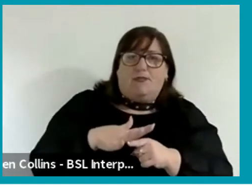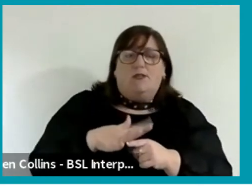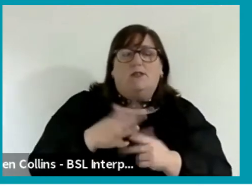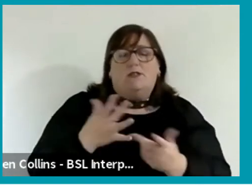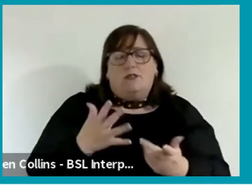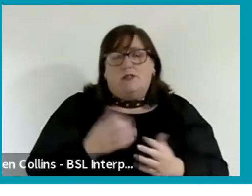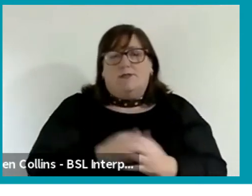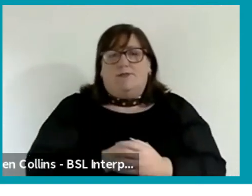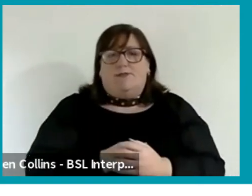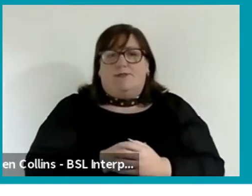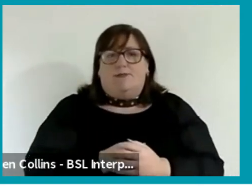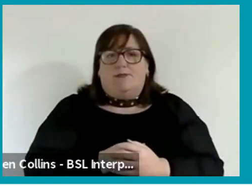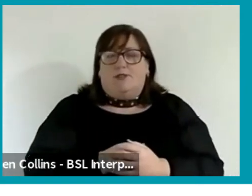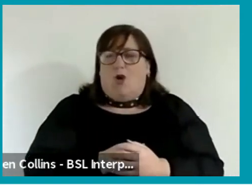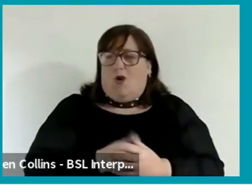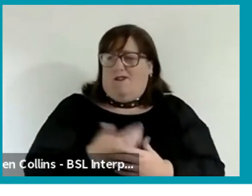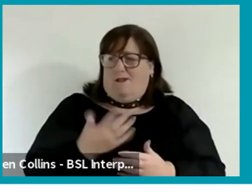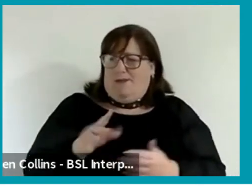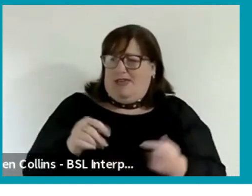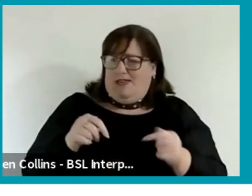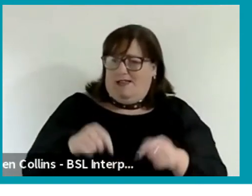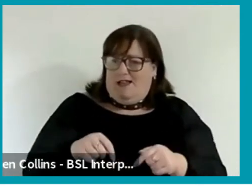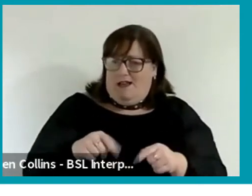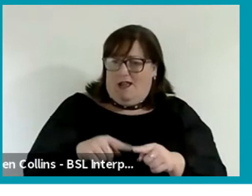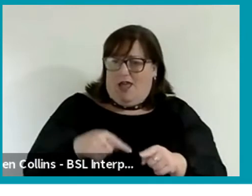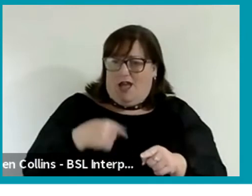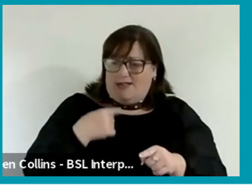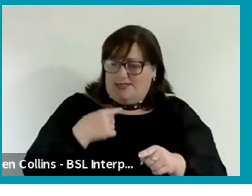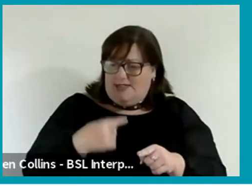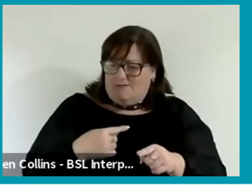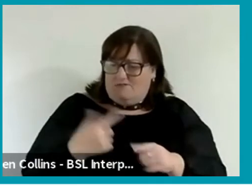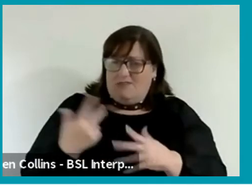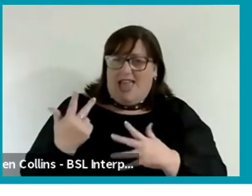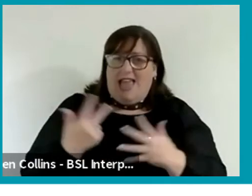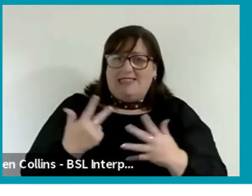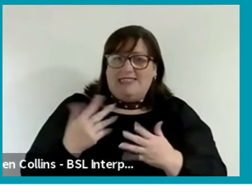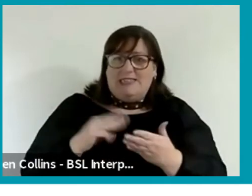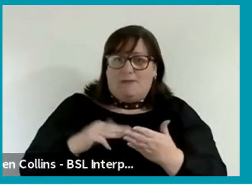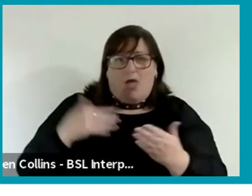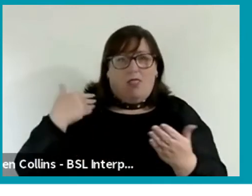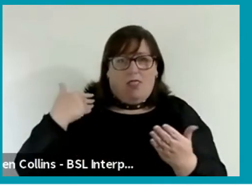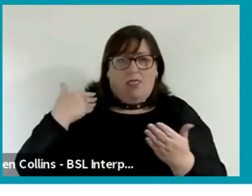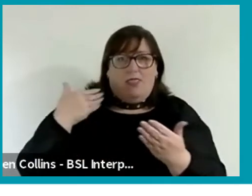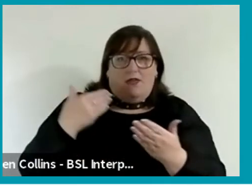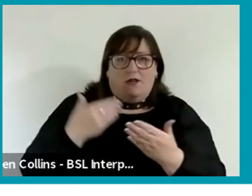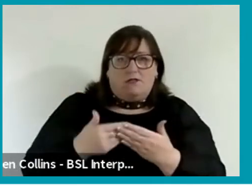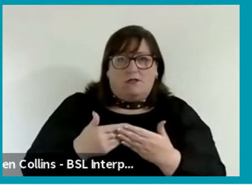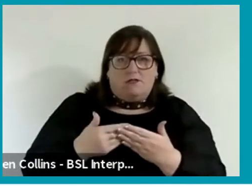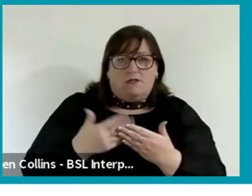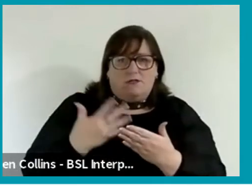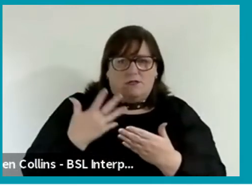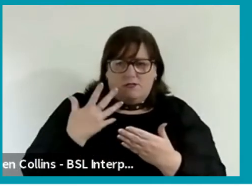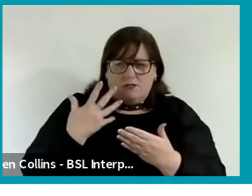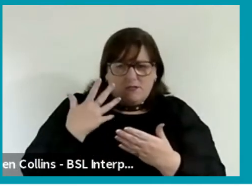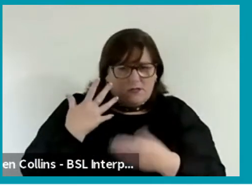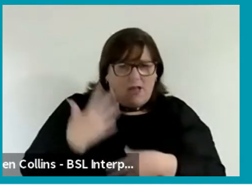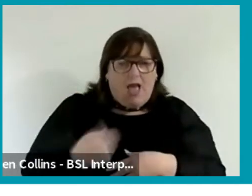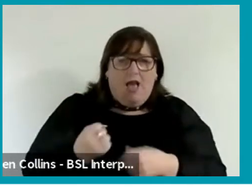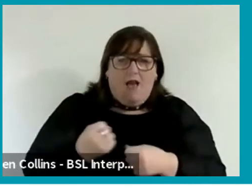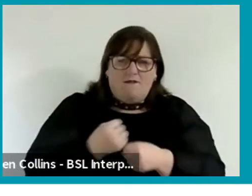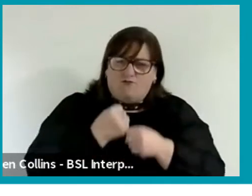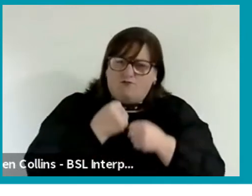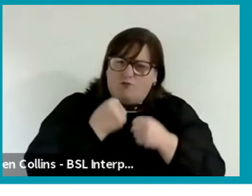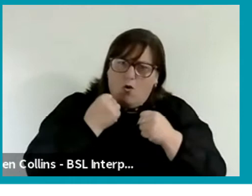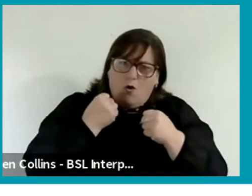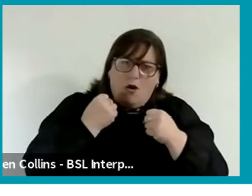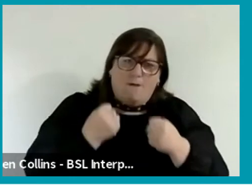than in 18 months for us to have robust, thriving employee network groups, people that are